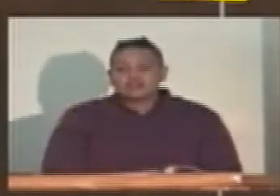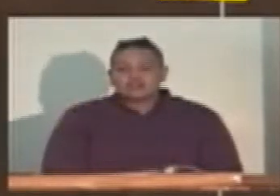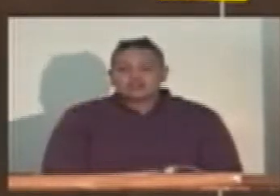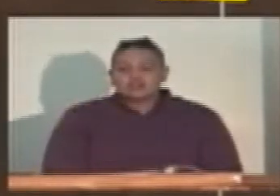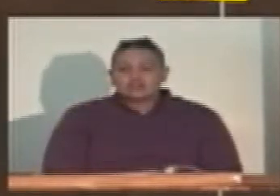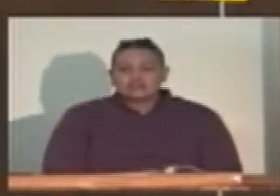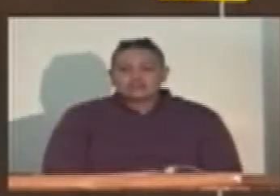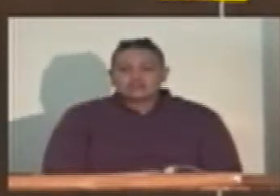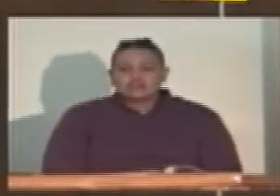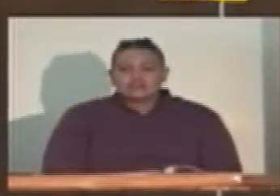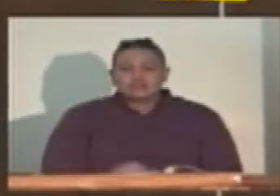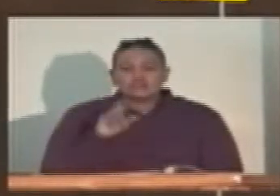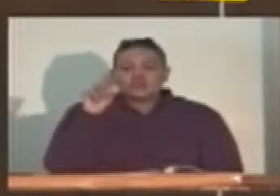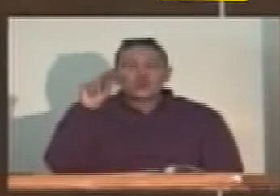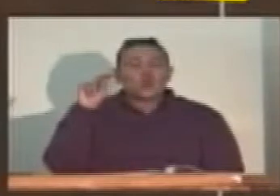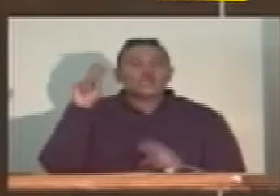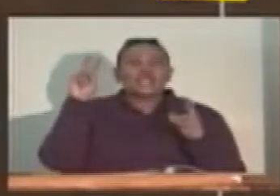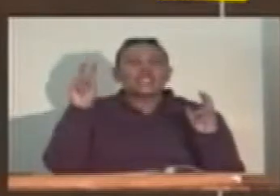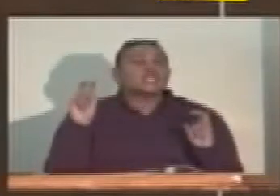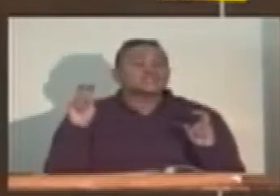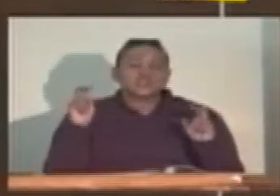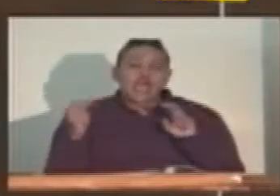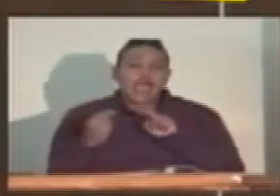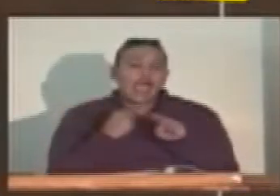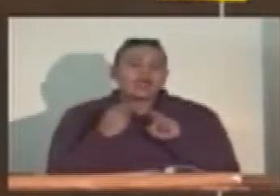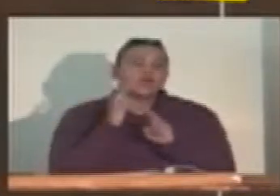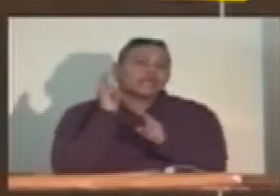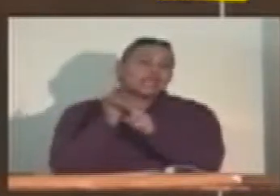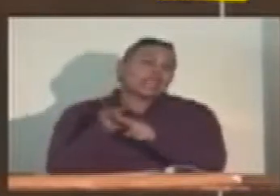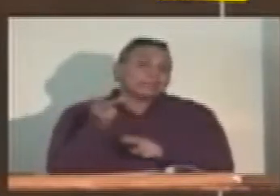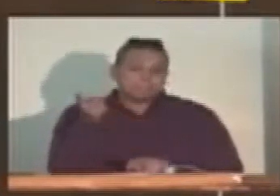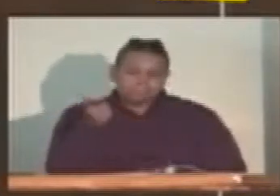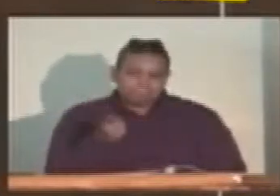have no issue of the highway being named,